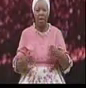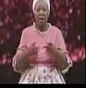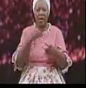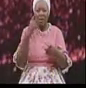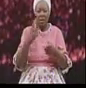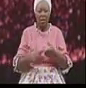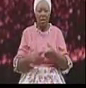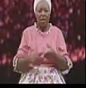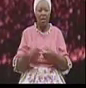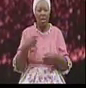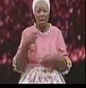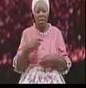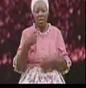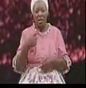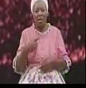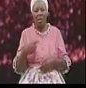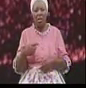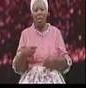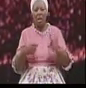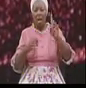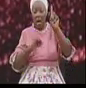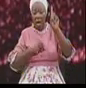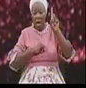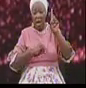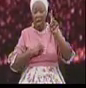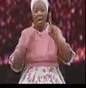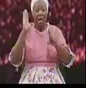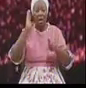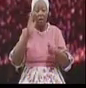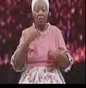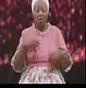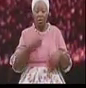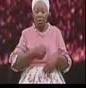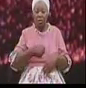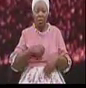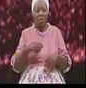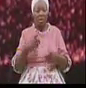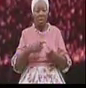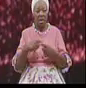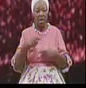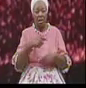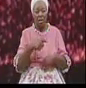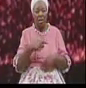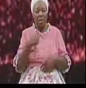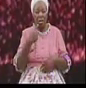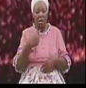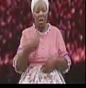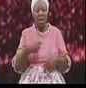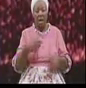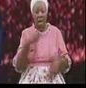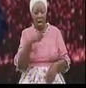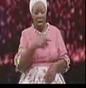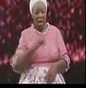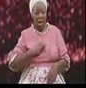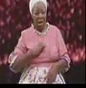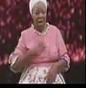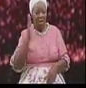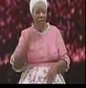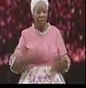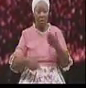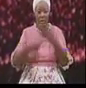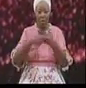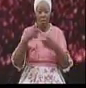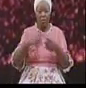he says, I will return to my house.